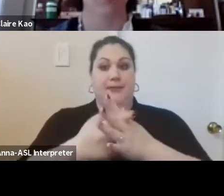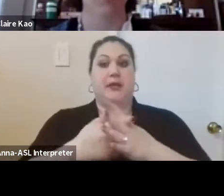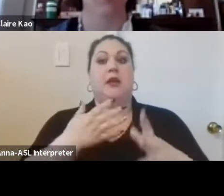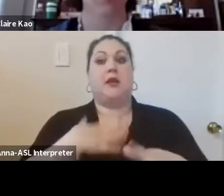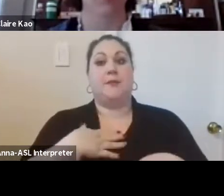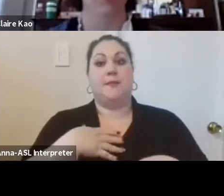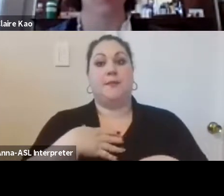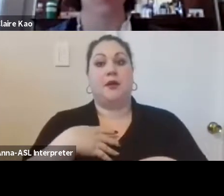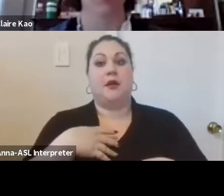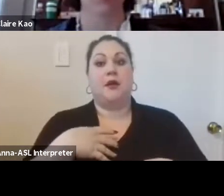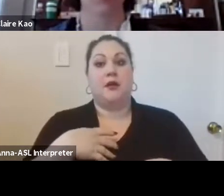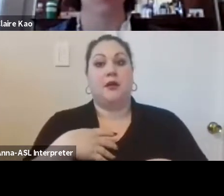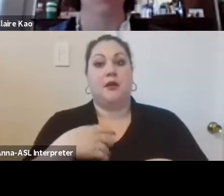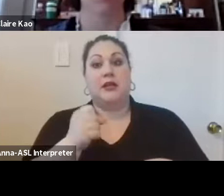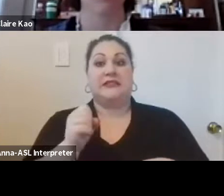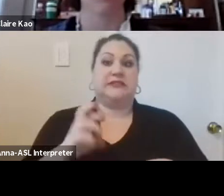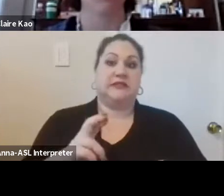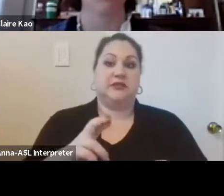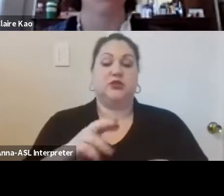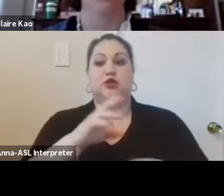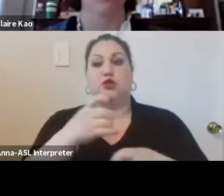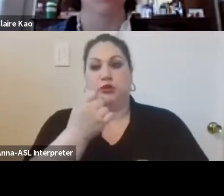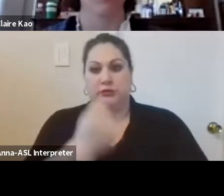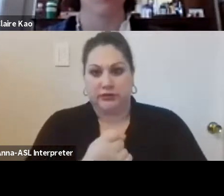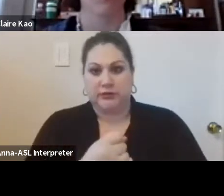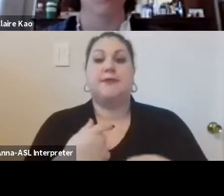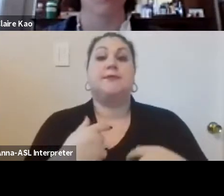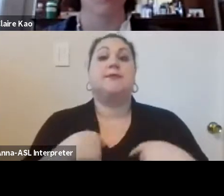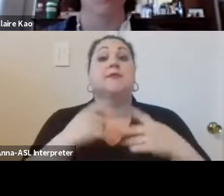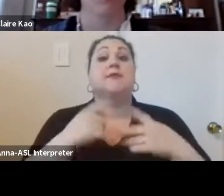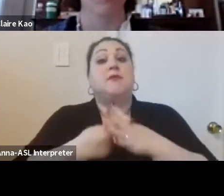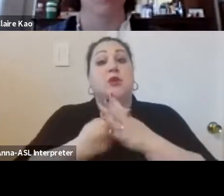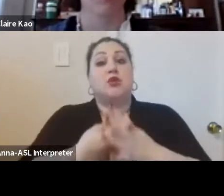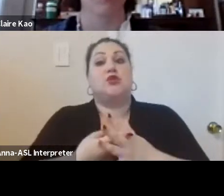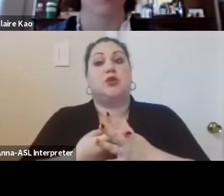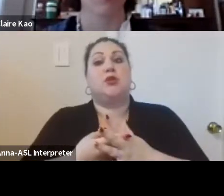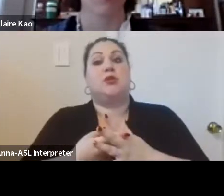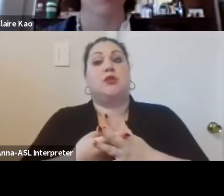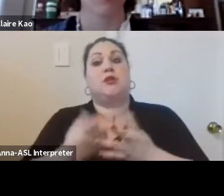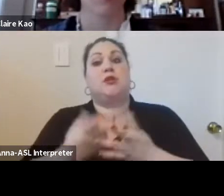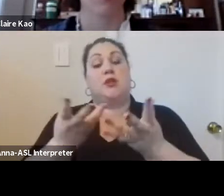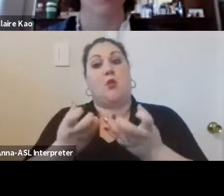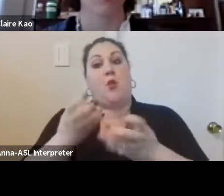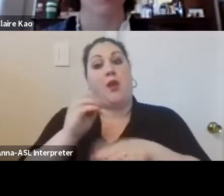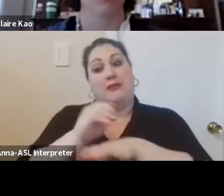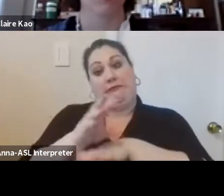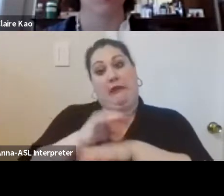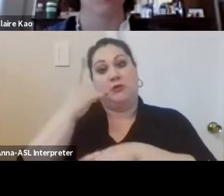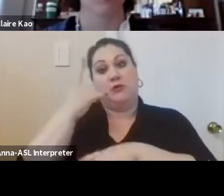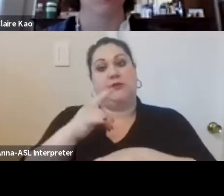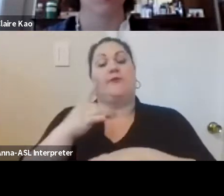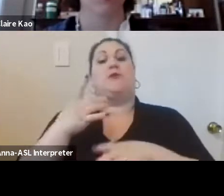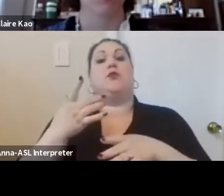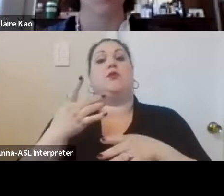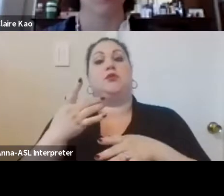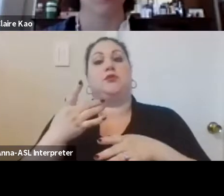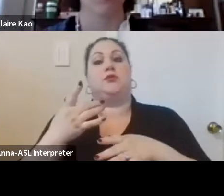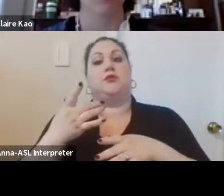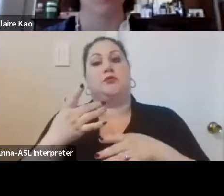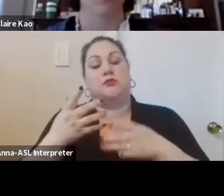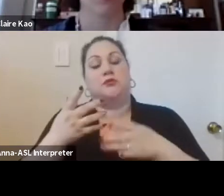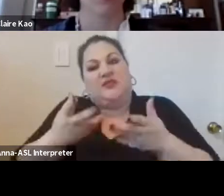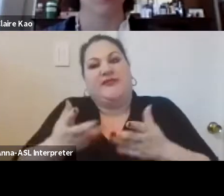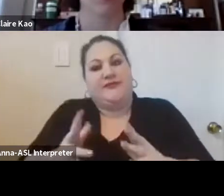seek help to end an abusive relationship that I was in with the father of my son. And at the time, I